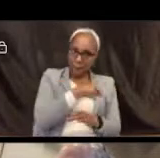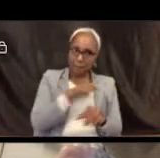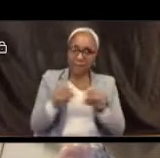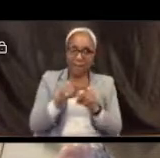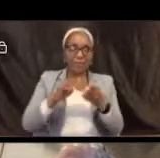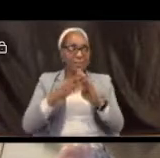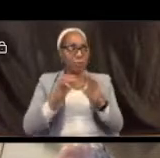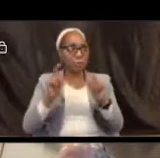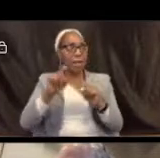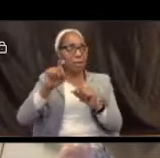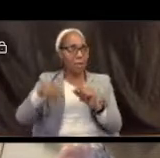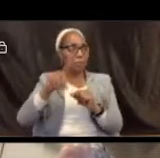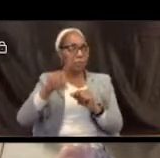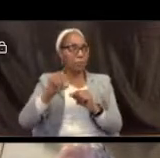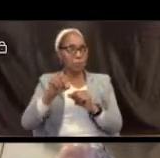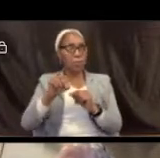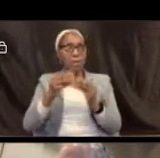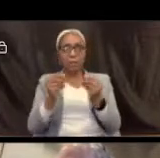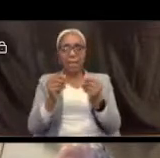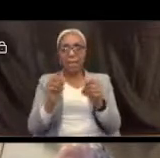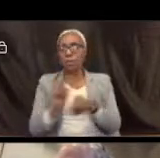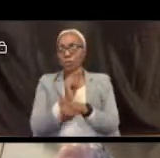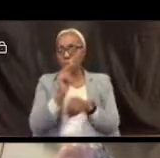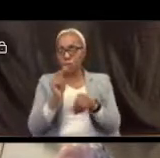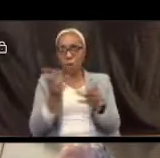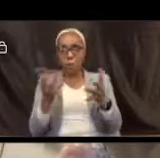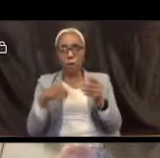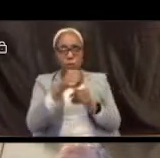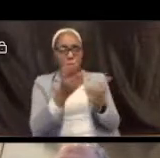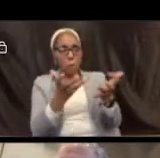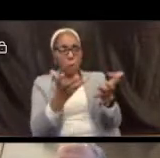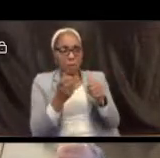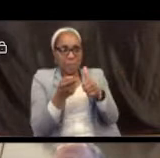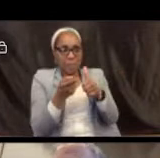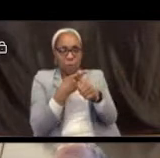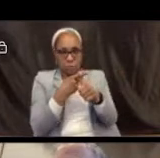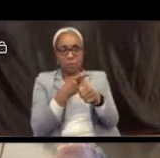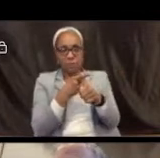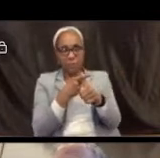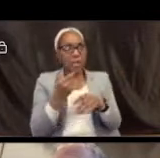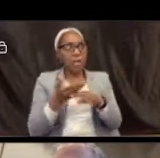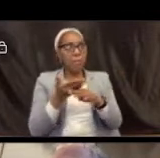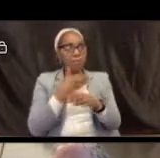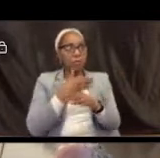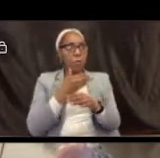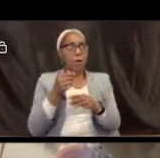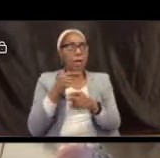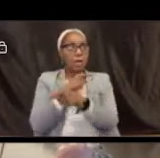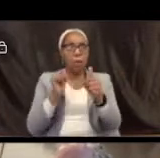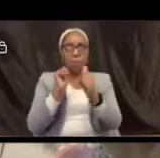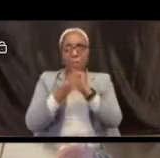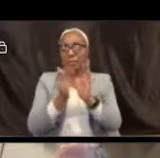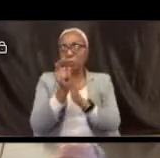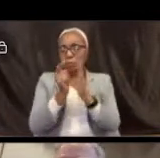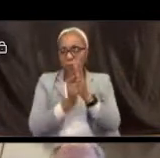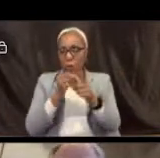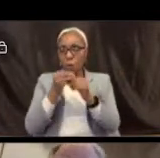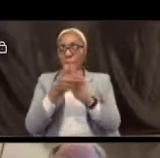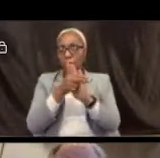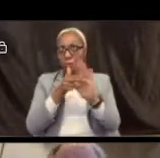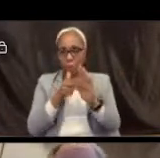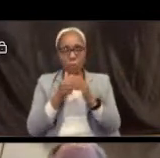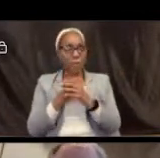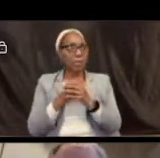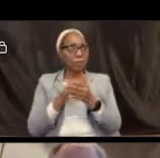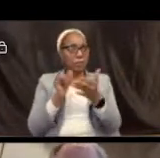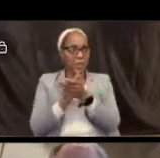you have to do a land use, what you would like it to be first. before you pass any ordinance for zoning. So